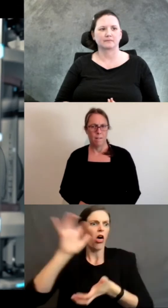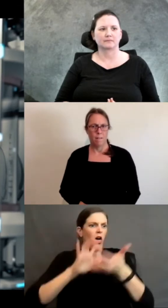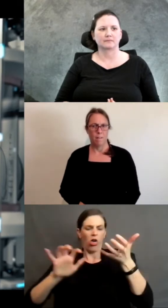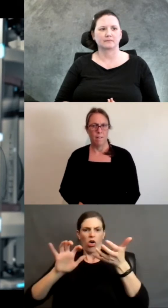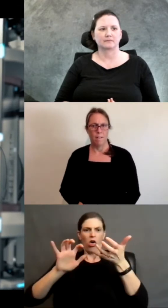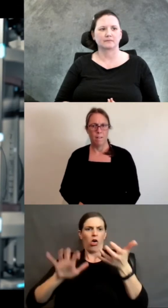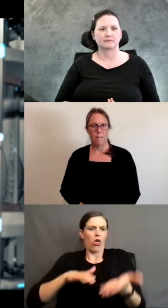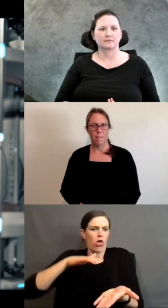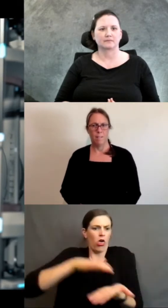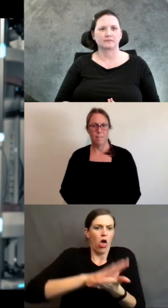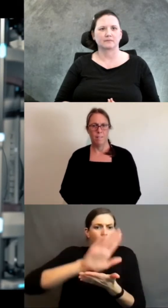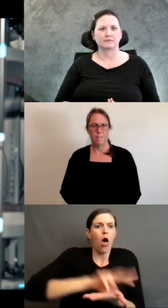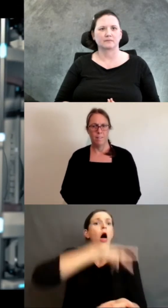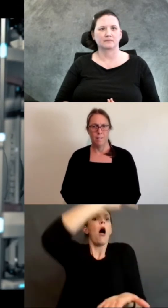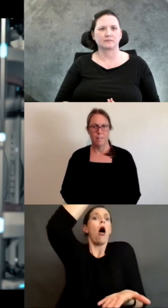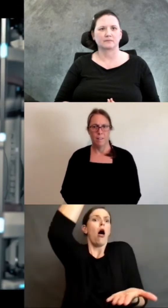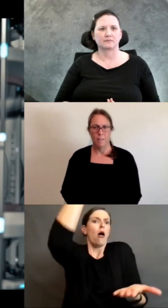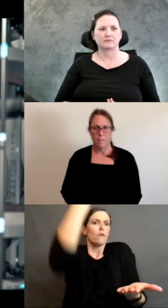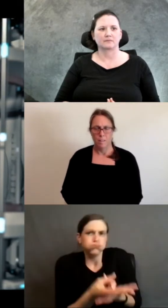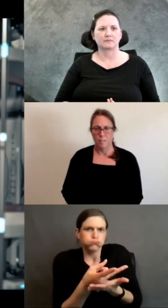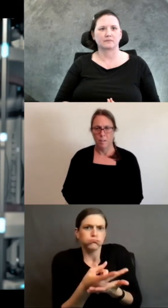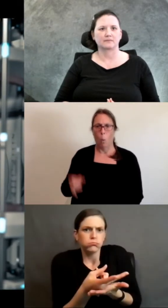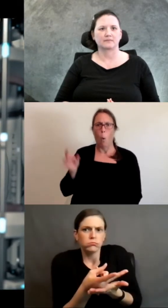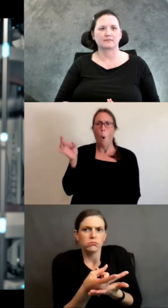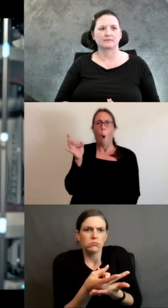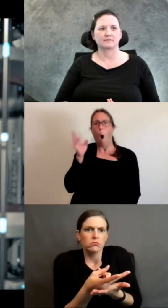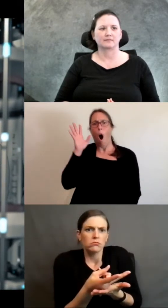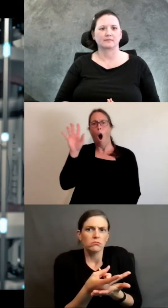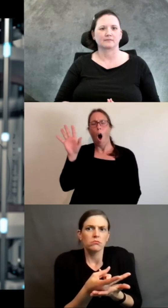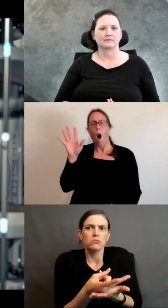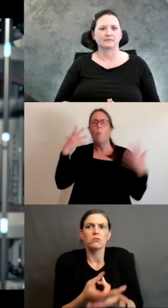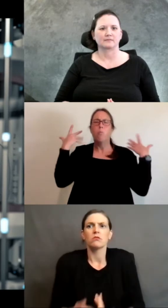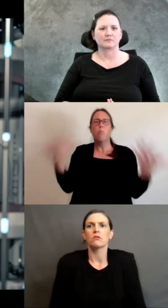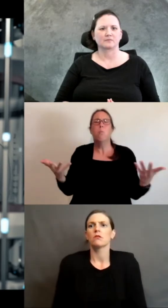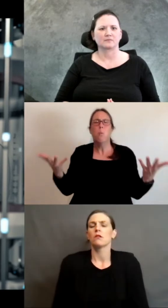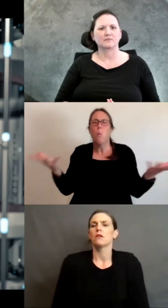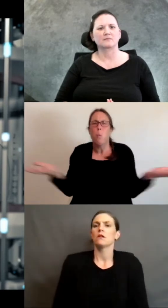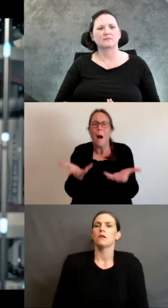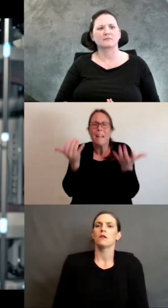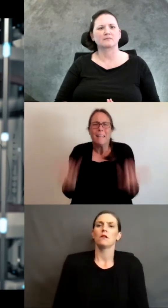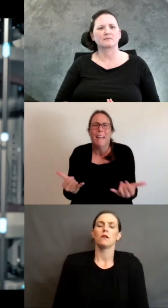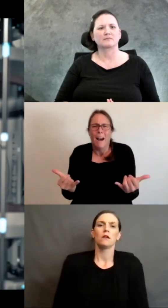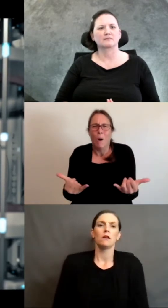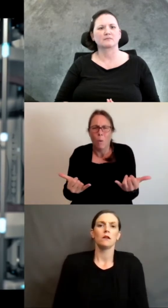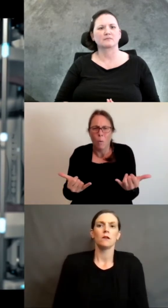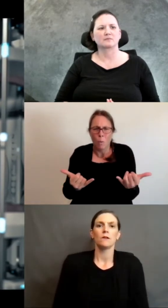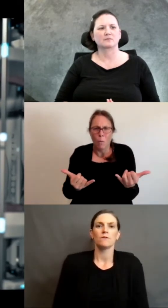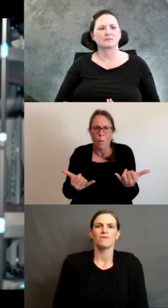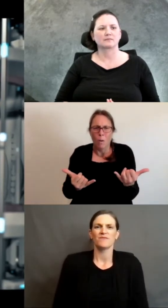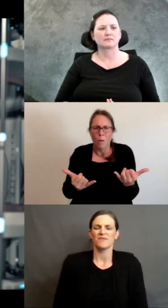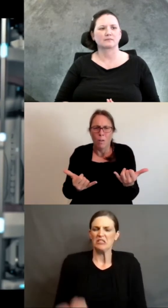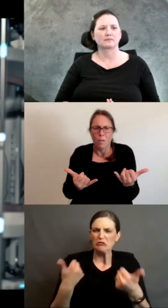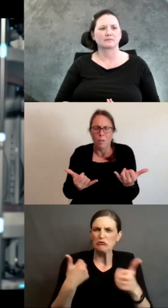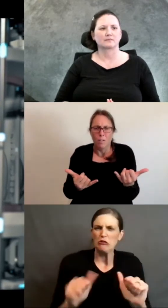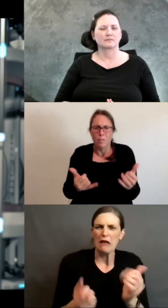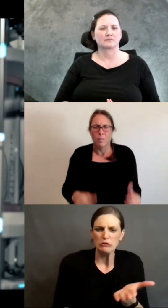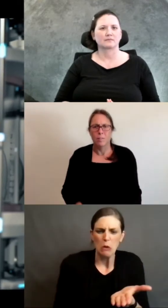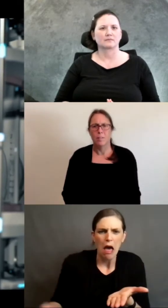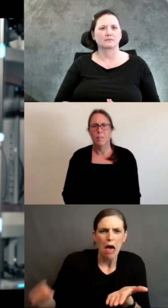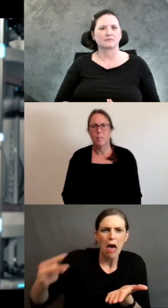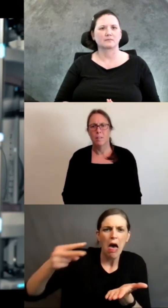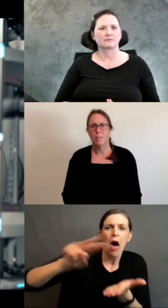slips, and falls. Whoa! Oh, come on now! He tries to get up and slips